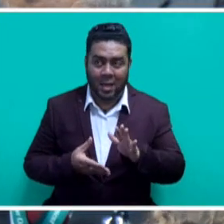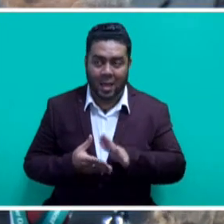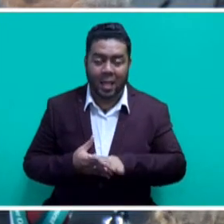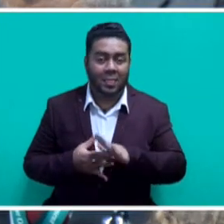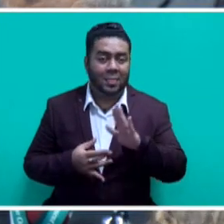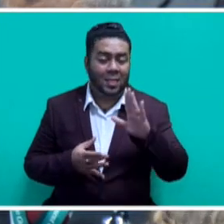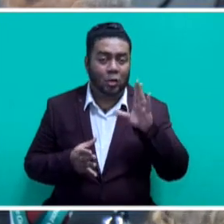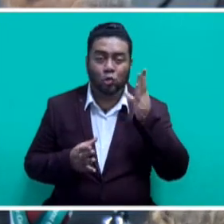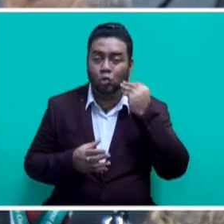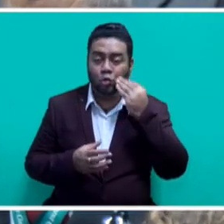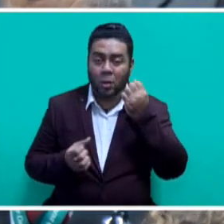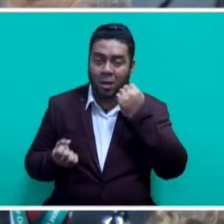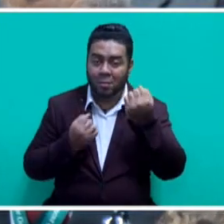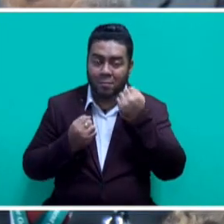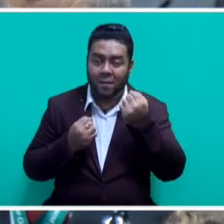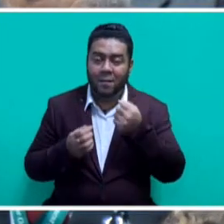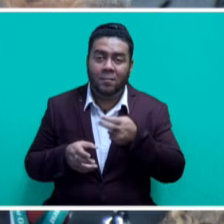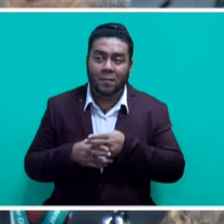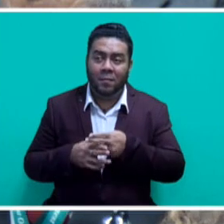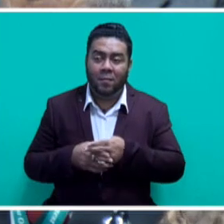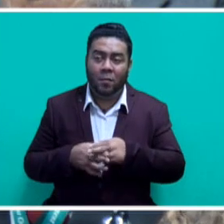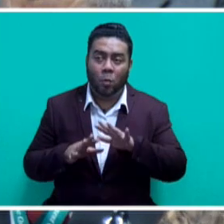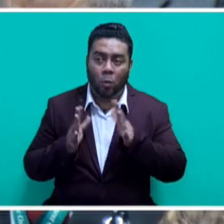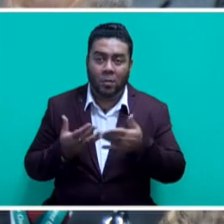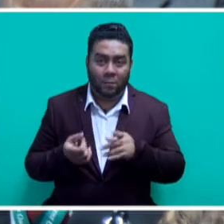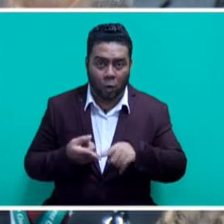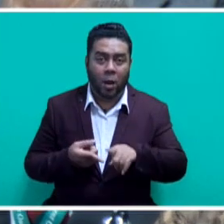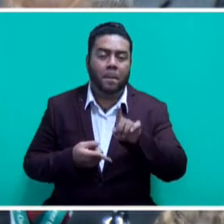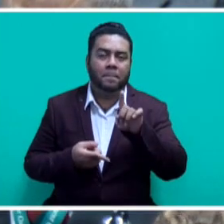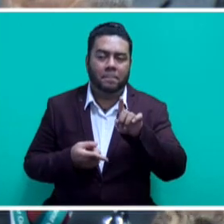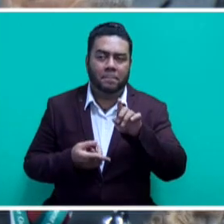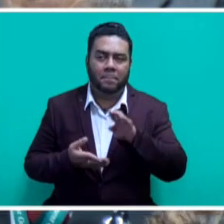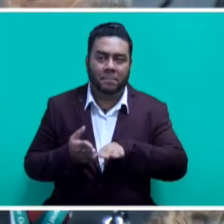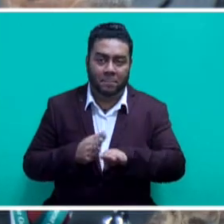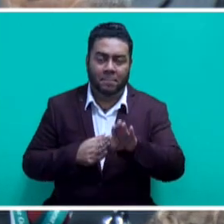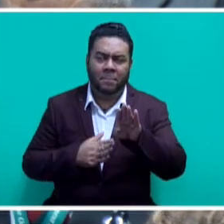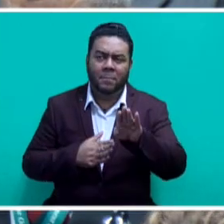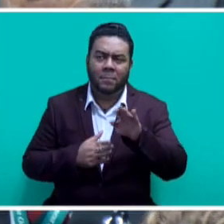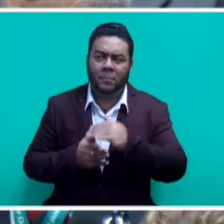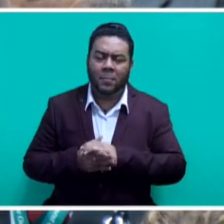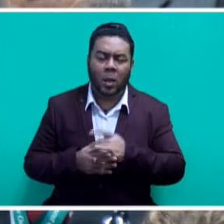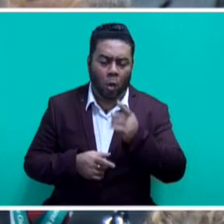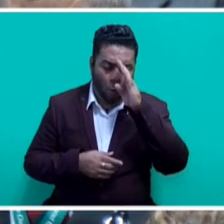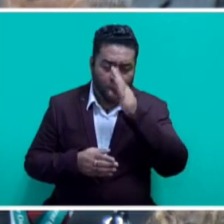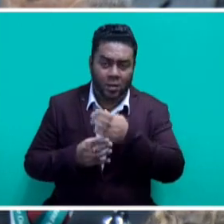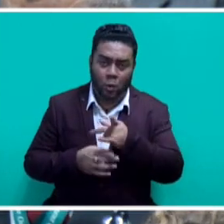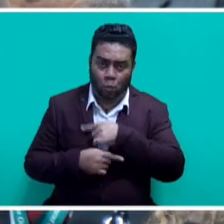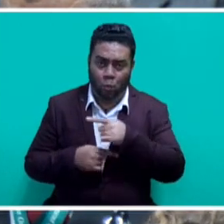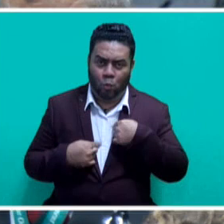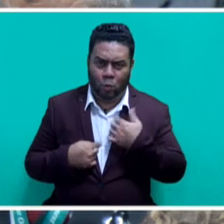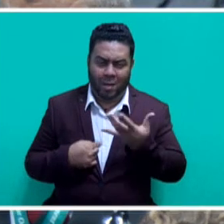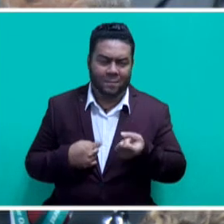cane price in this coming season, the world price has gone up, and hopefully we will give